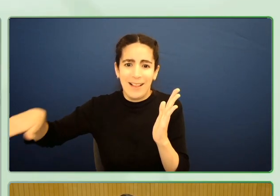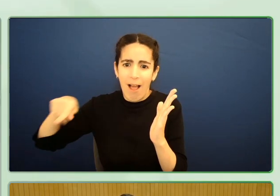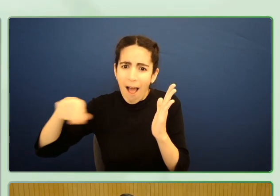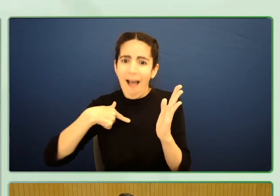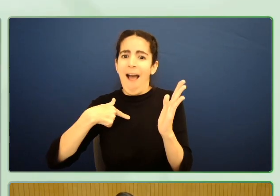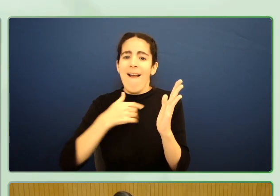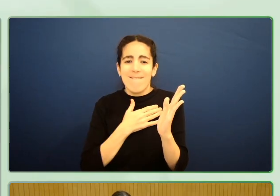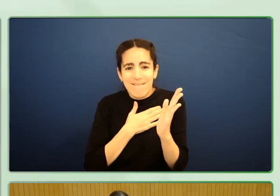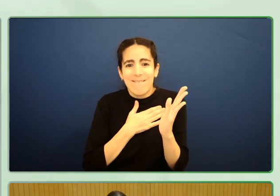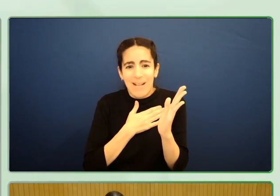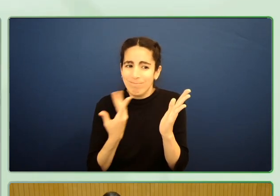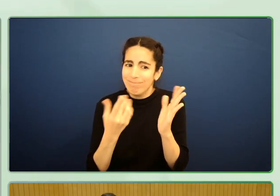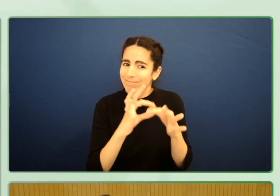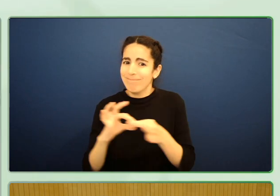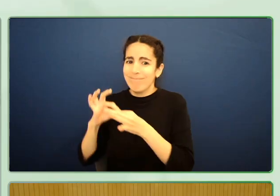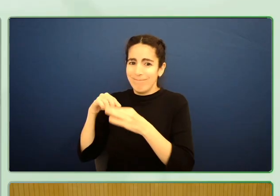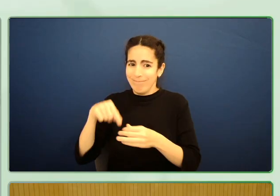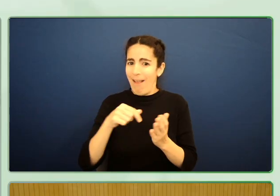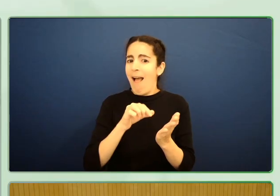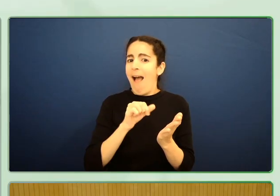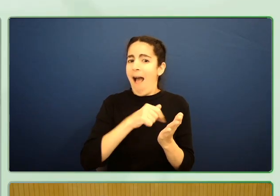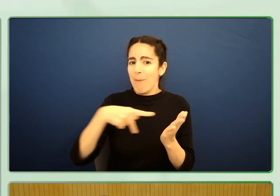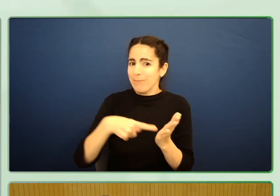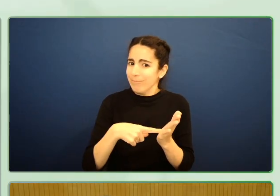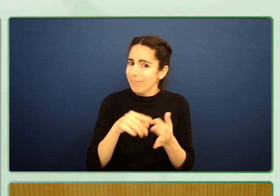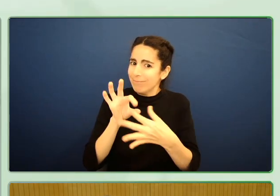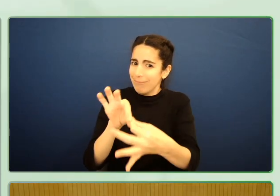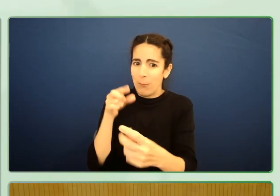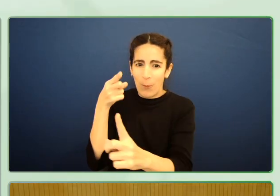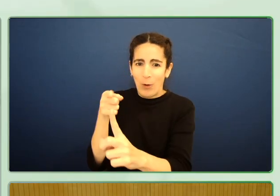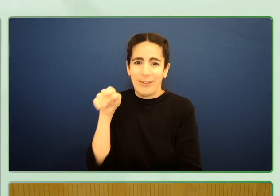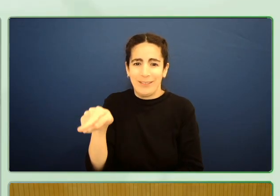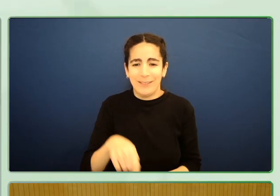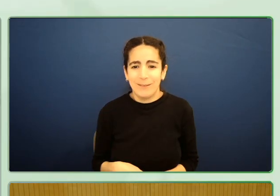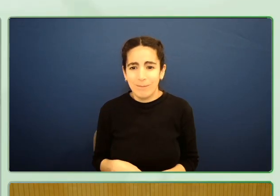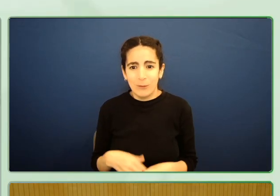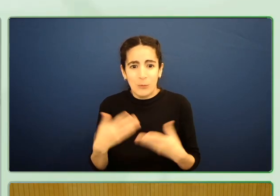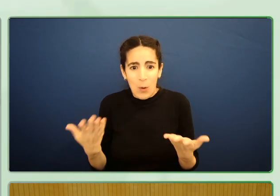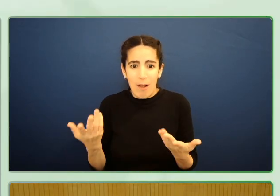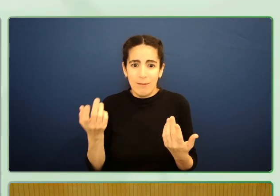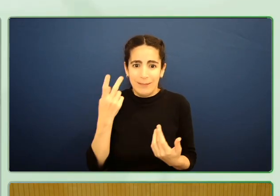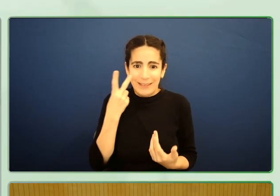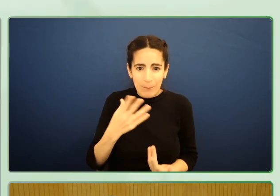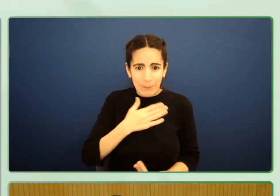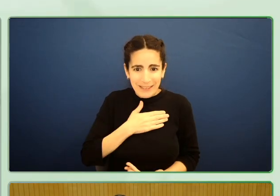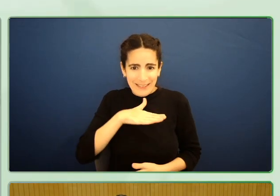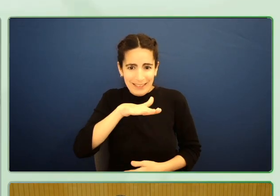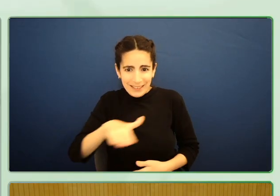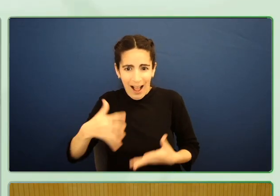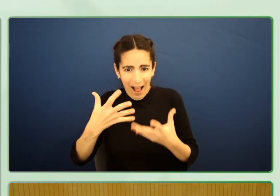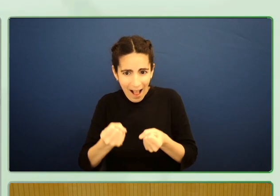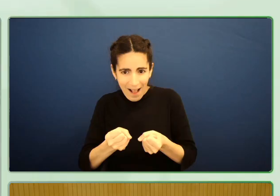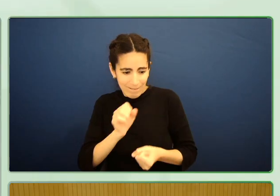Because my child can have his speech therapy anywhere, you know, in Austria, in Montenegro,